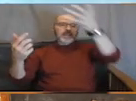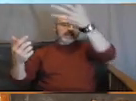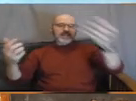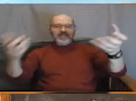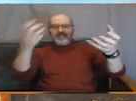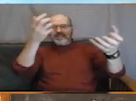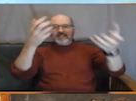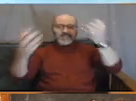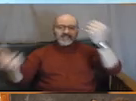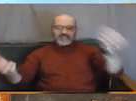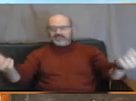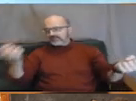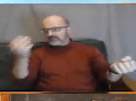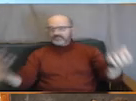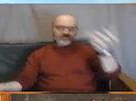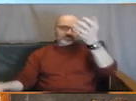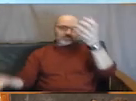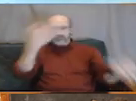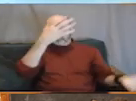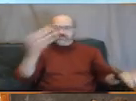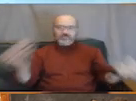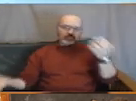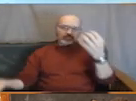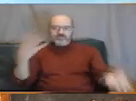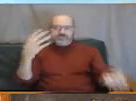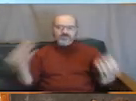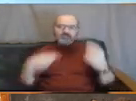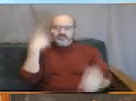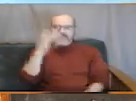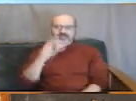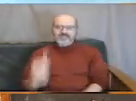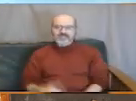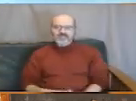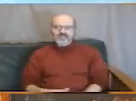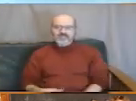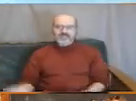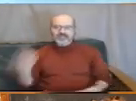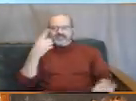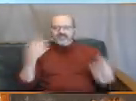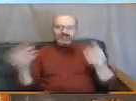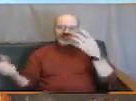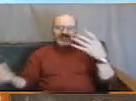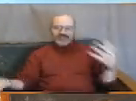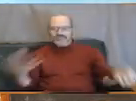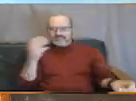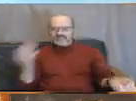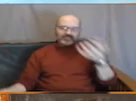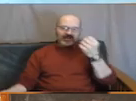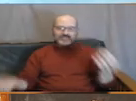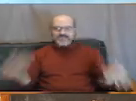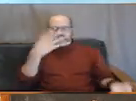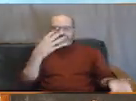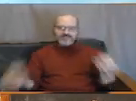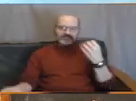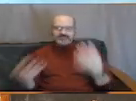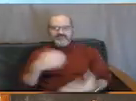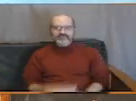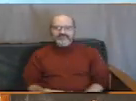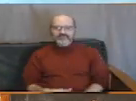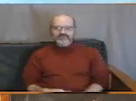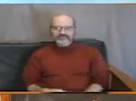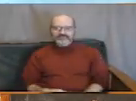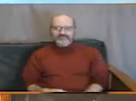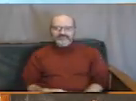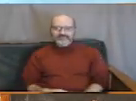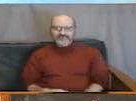the first one, toss the third one. It's going to look like this. Toss, toss, catch, toss, catch, toss, catch, toss,